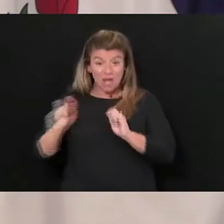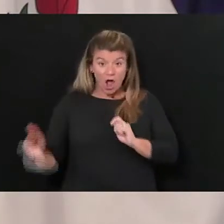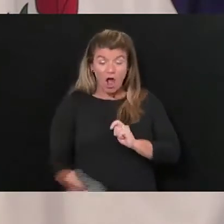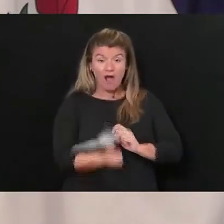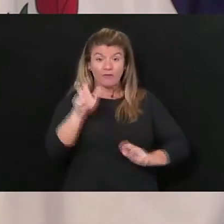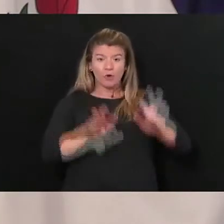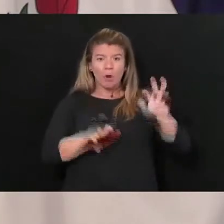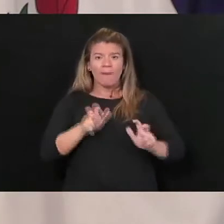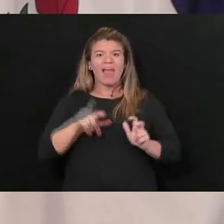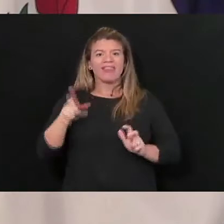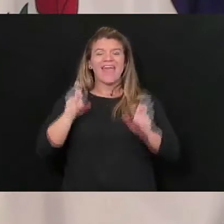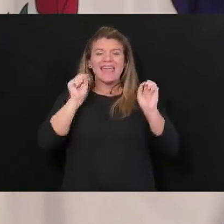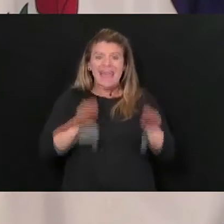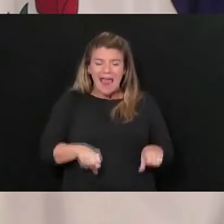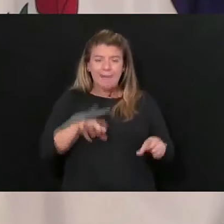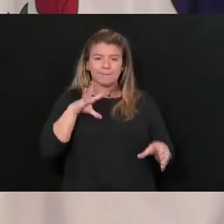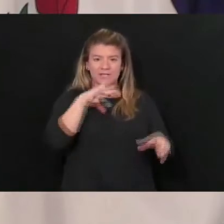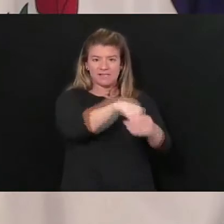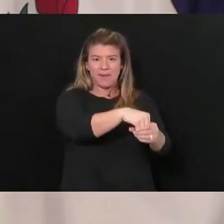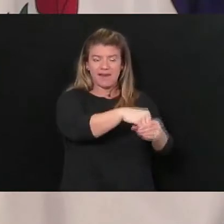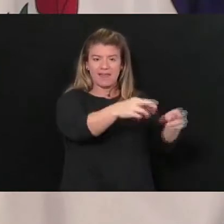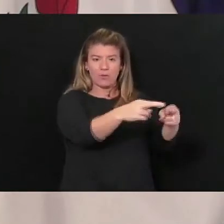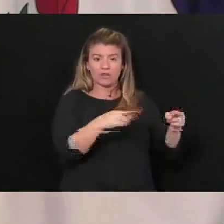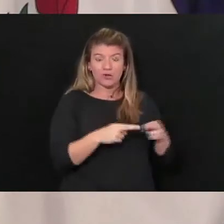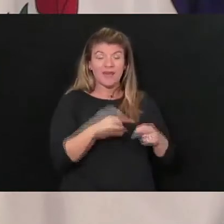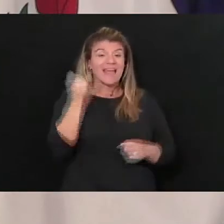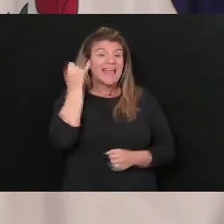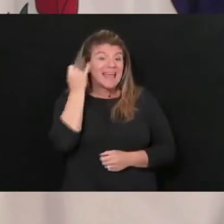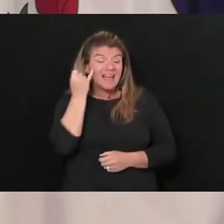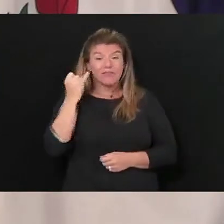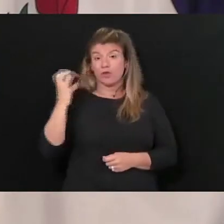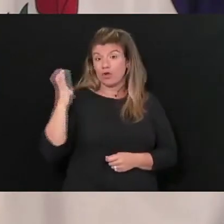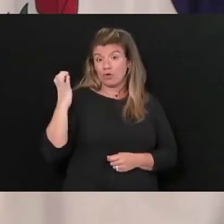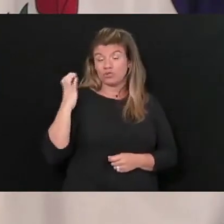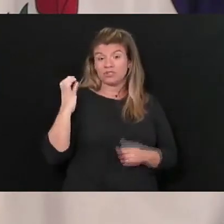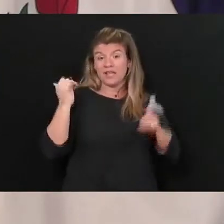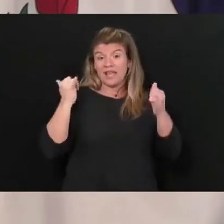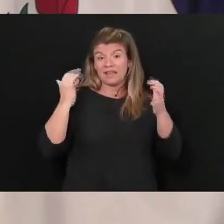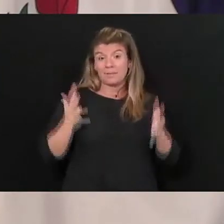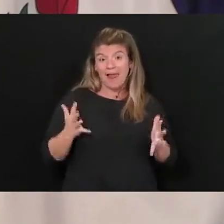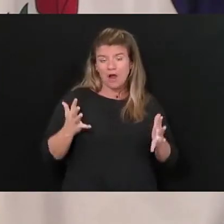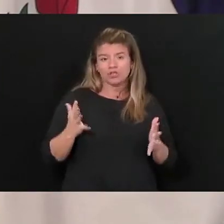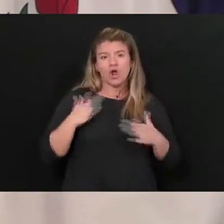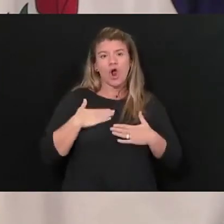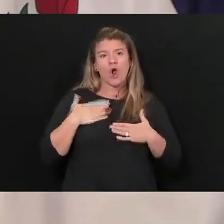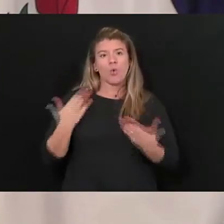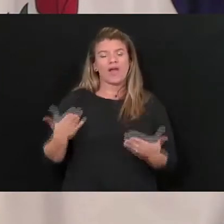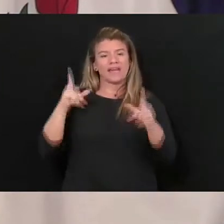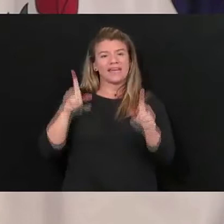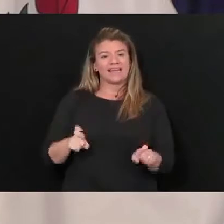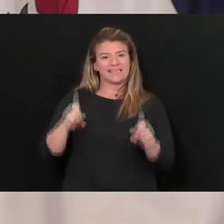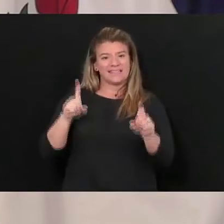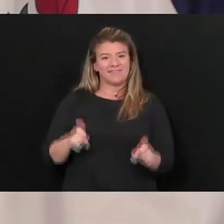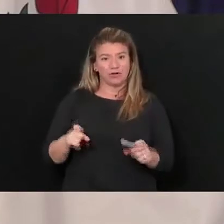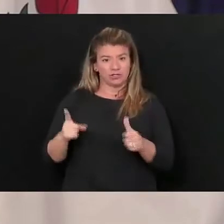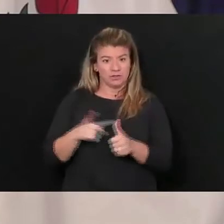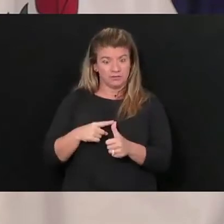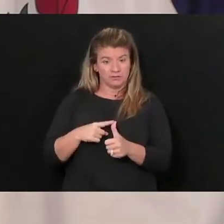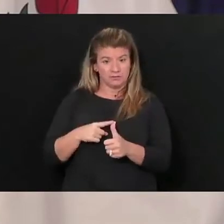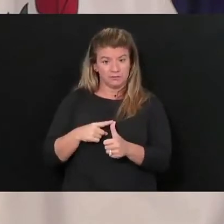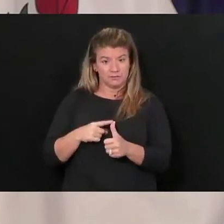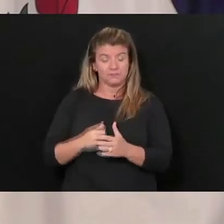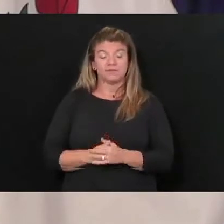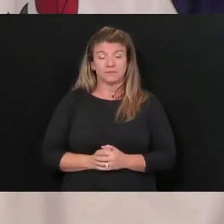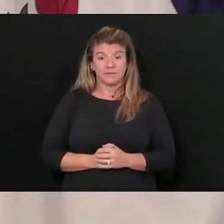tournament regionals if the coaches and the players are willing to get tested before they play. Now,